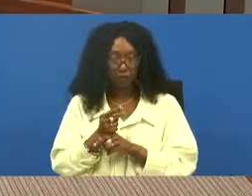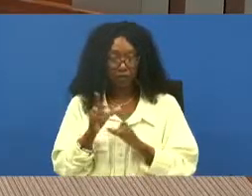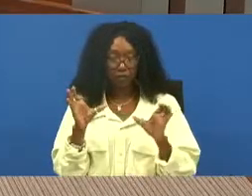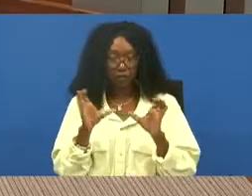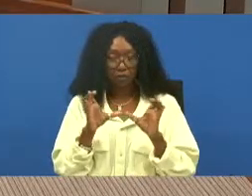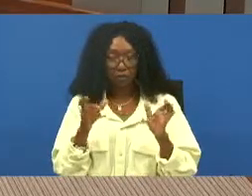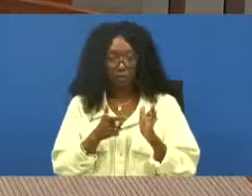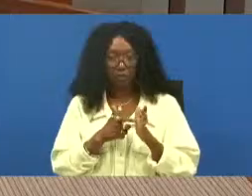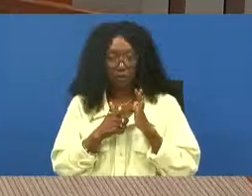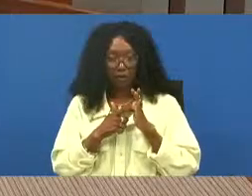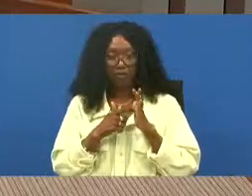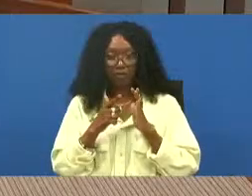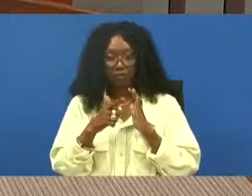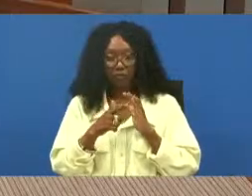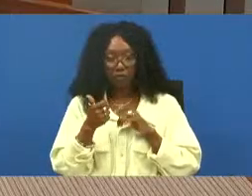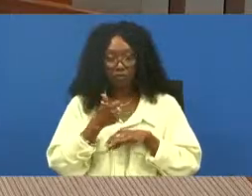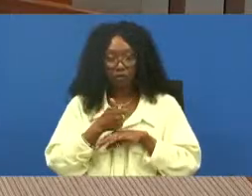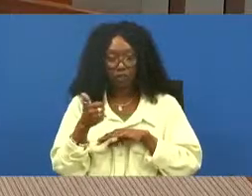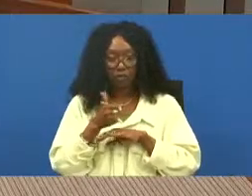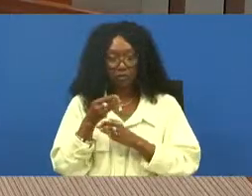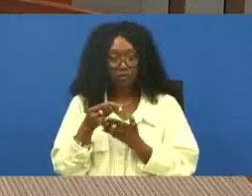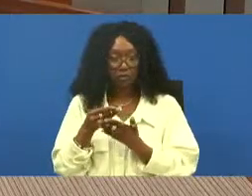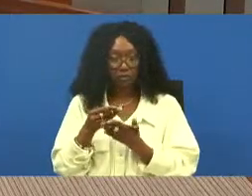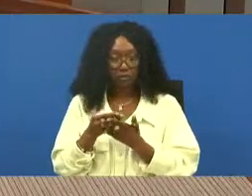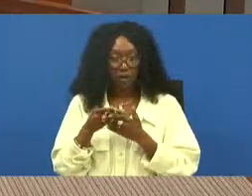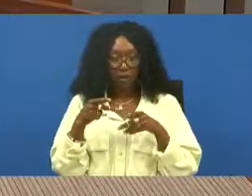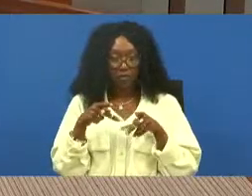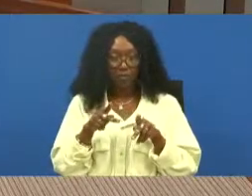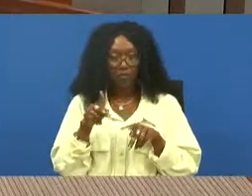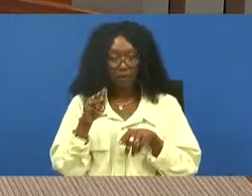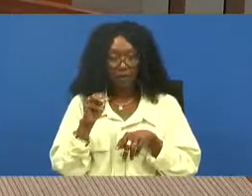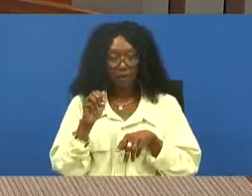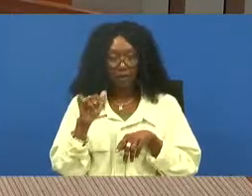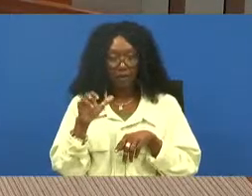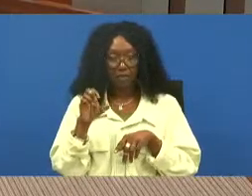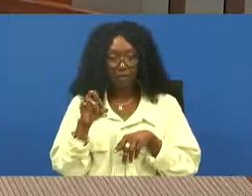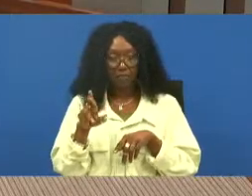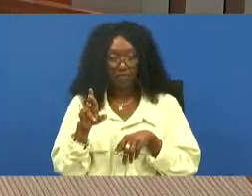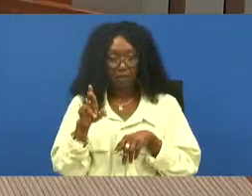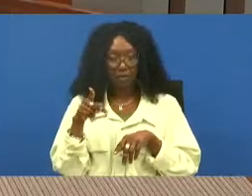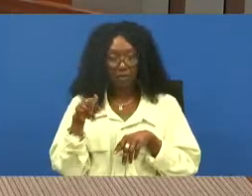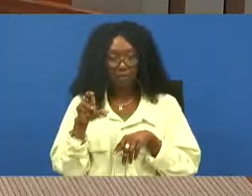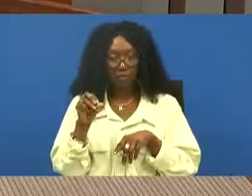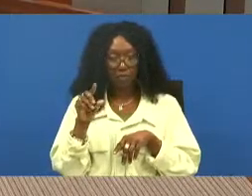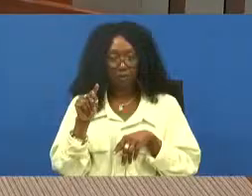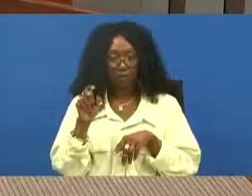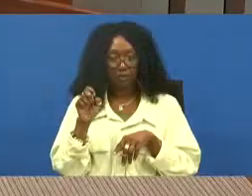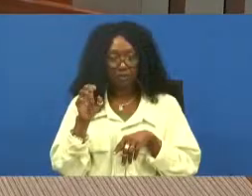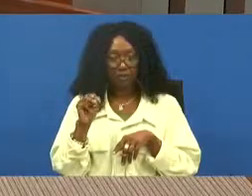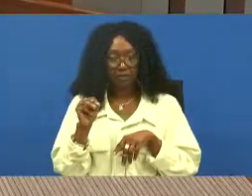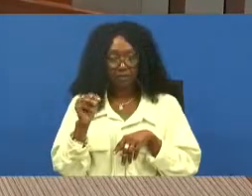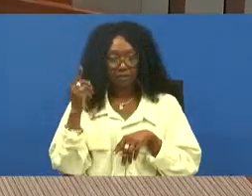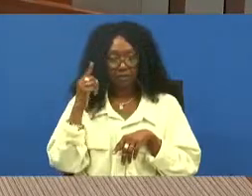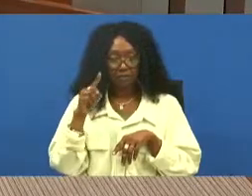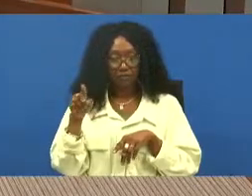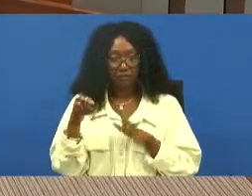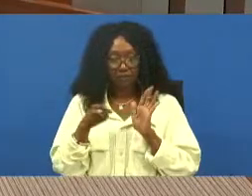certification required for the Parish Transportation Fund and authorizing the Mayor President pro tempore to sign such certification as required by